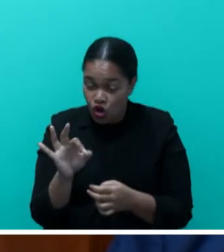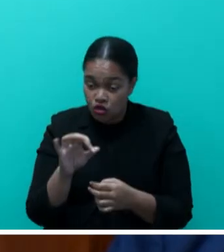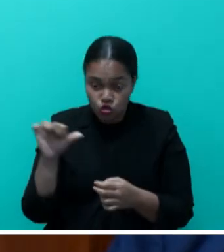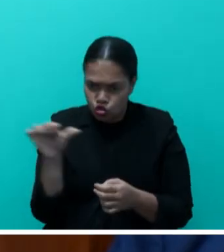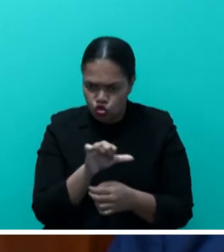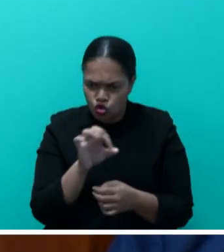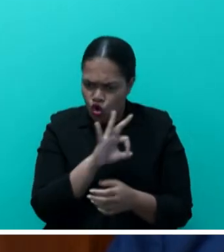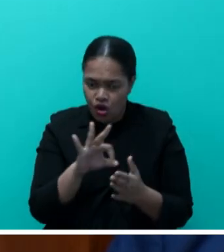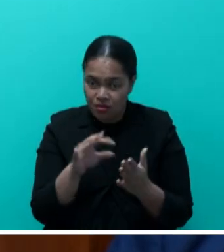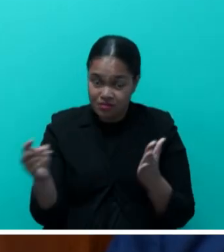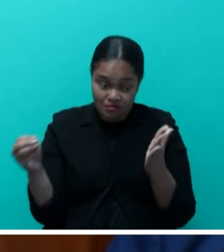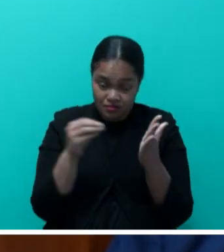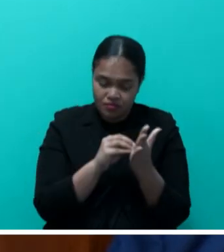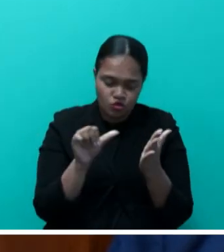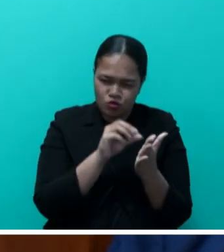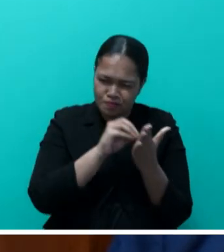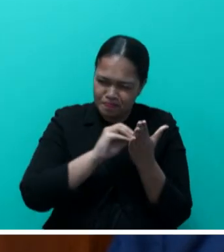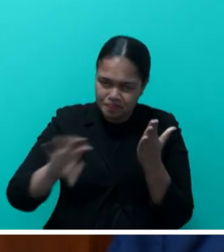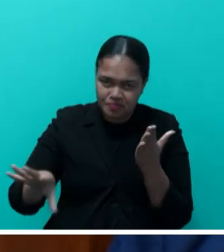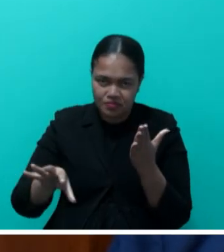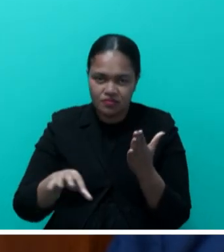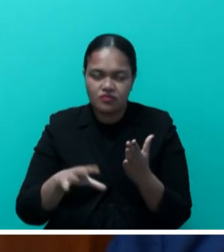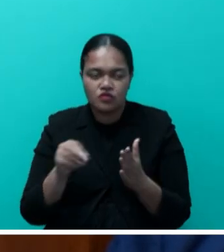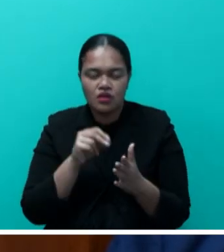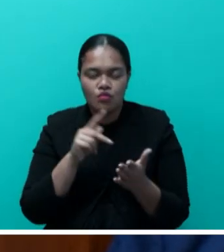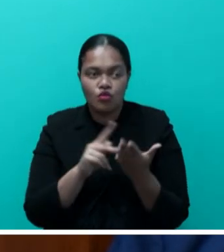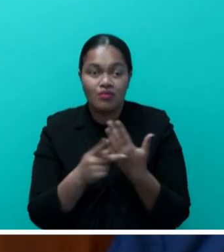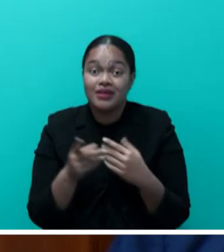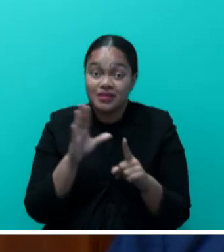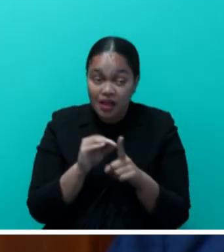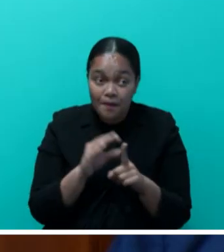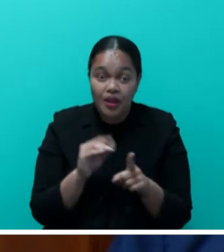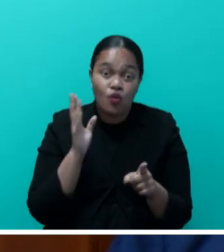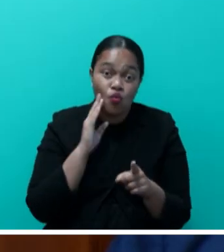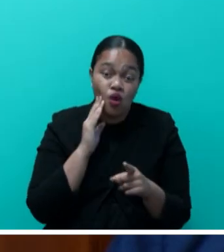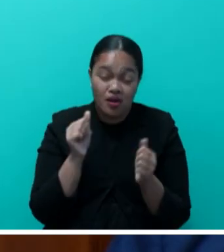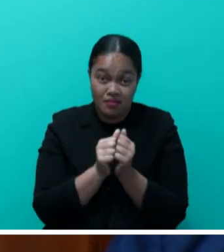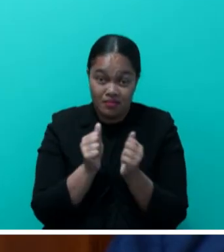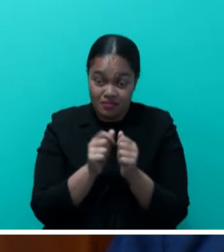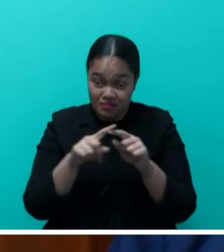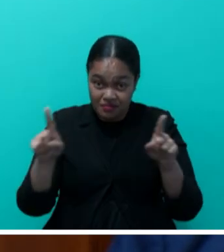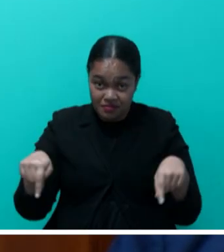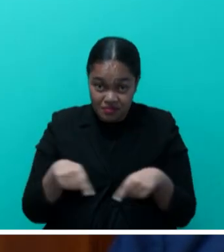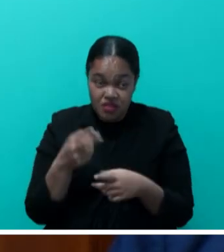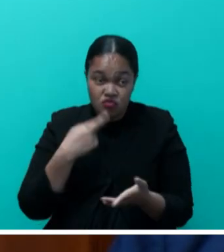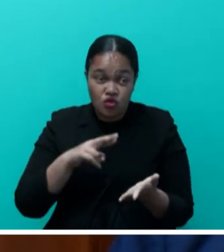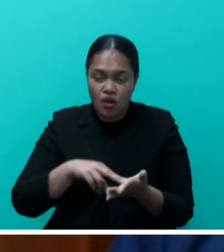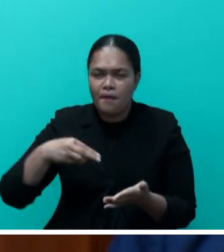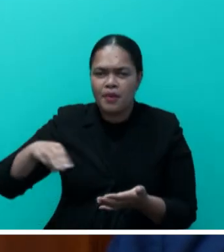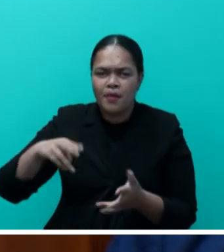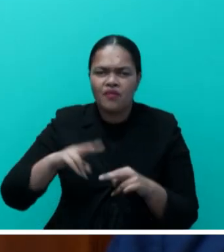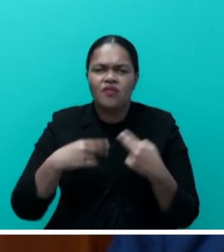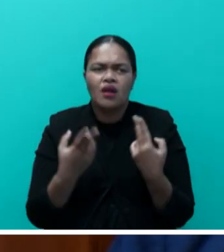will not scheme off the program. For example, when we have manual records, Honourable Speaker, members of the family